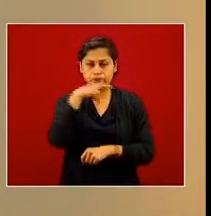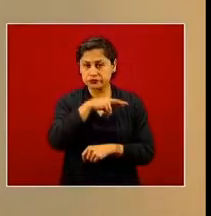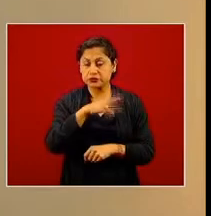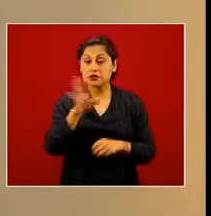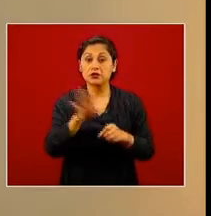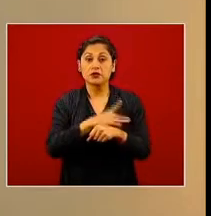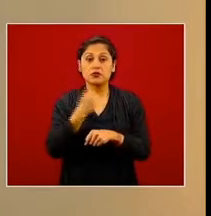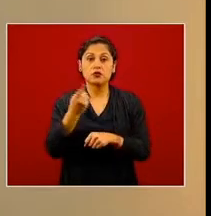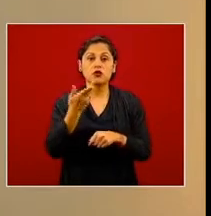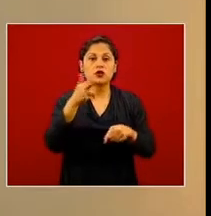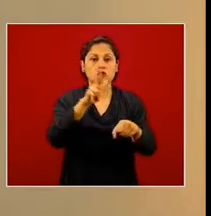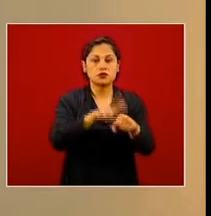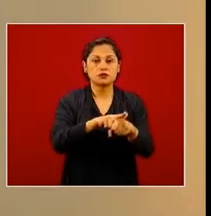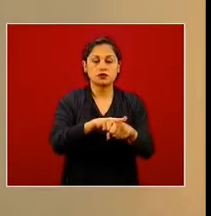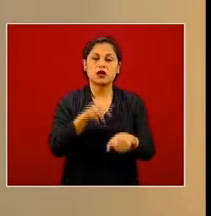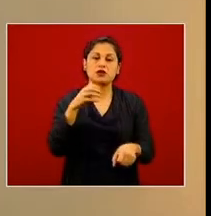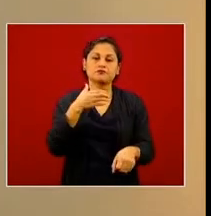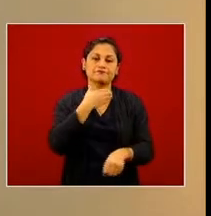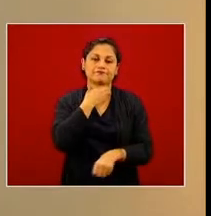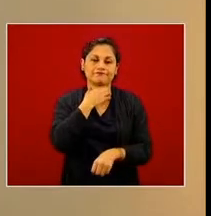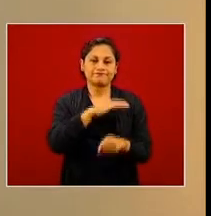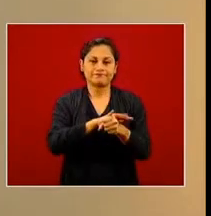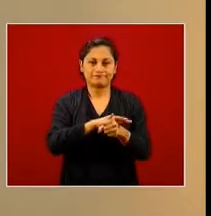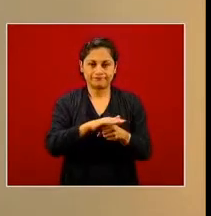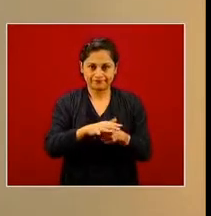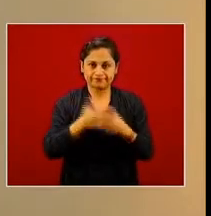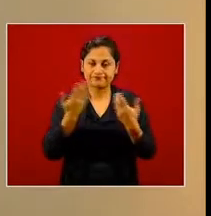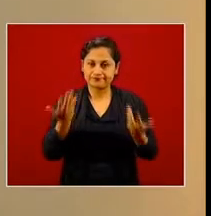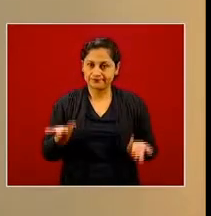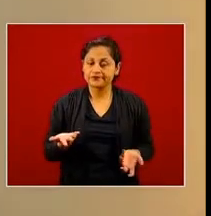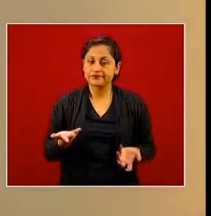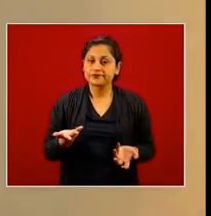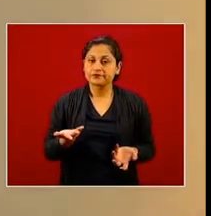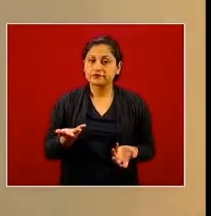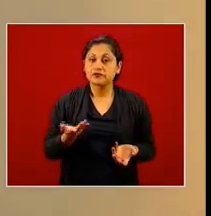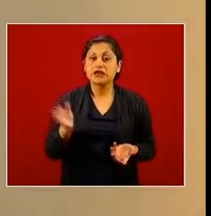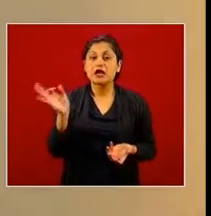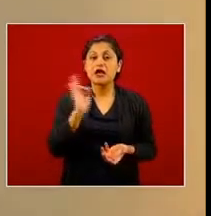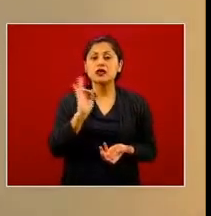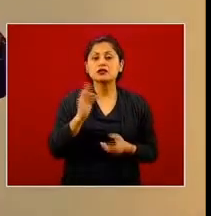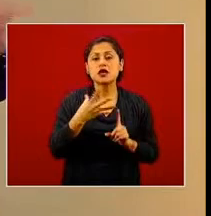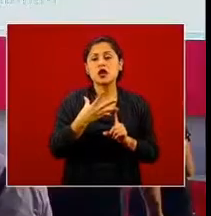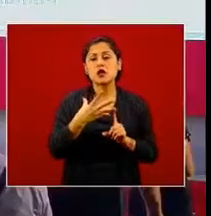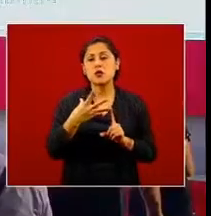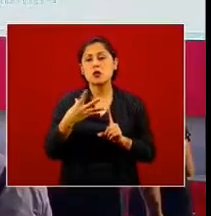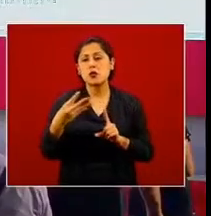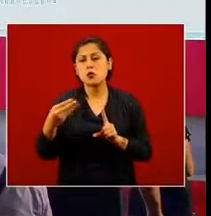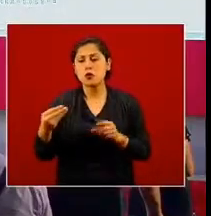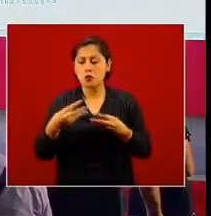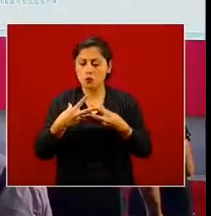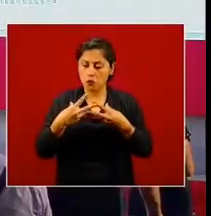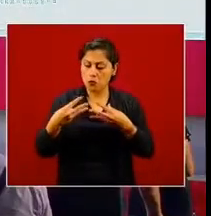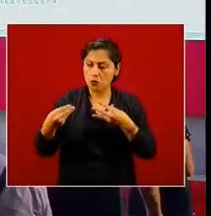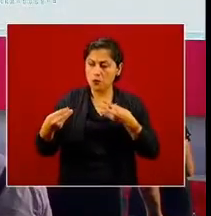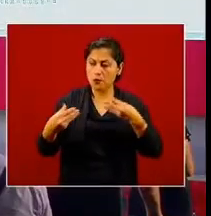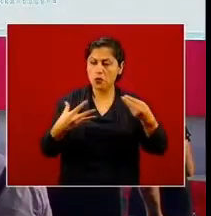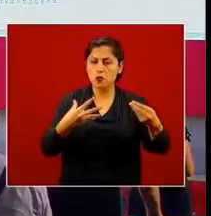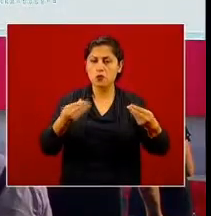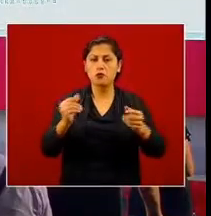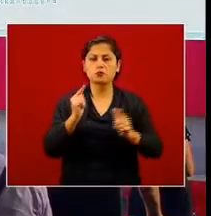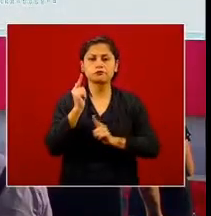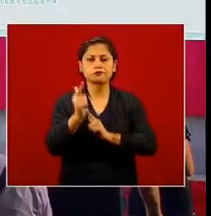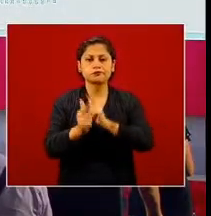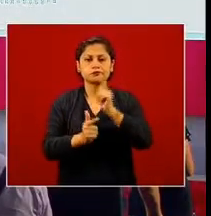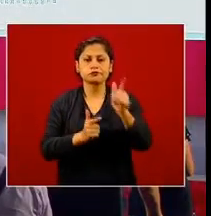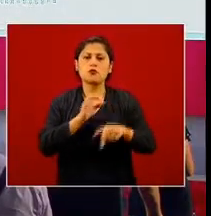doesn't happen quickly and collapse our health system. We want to be able to give